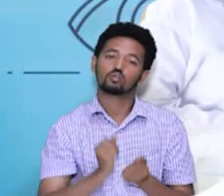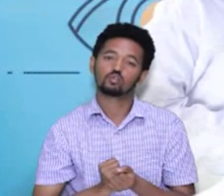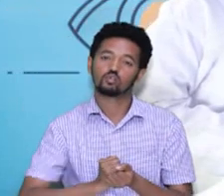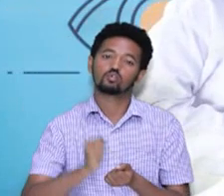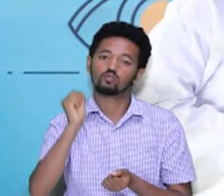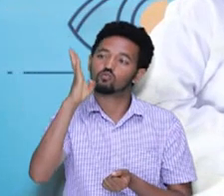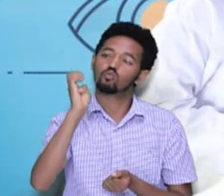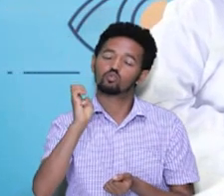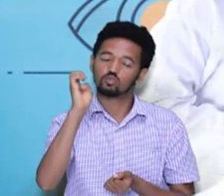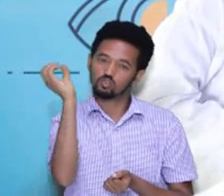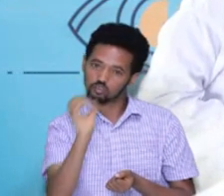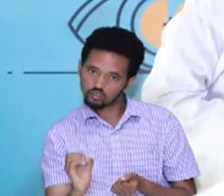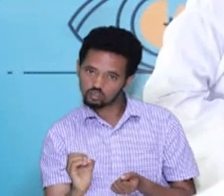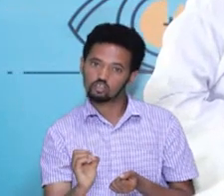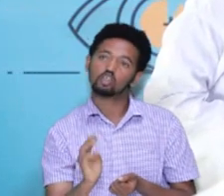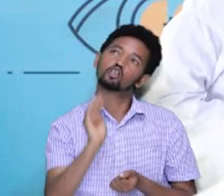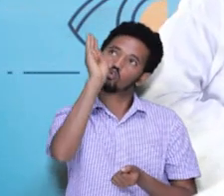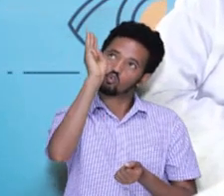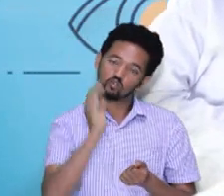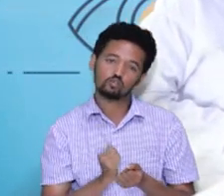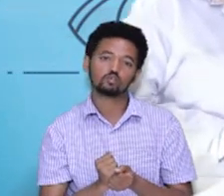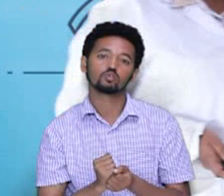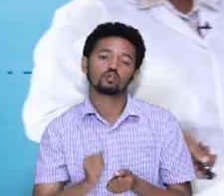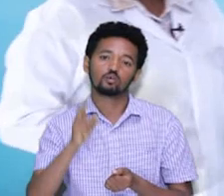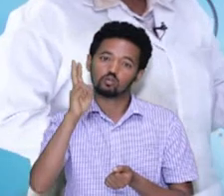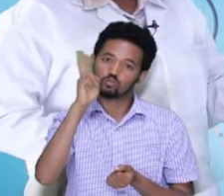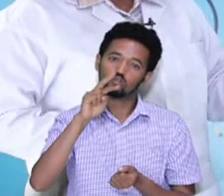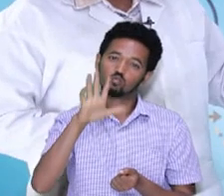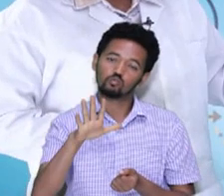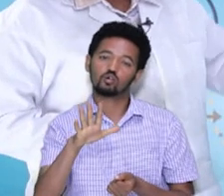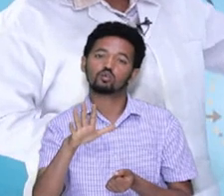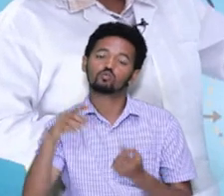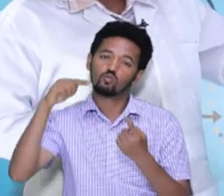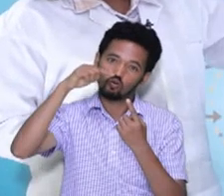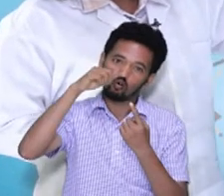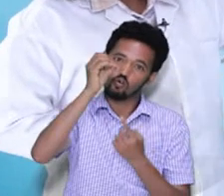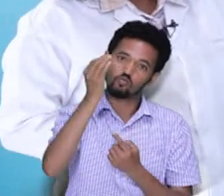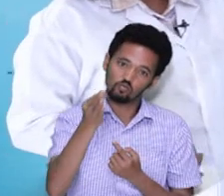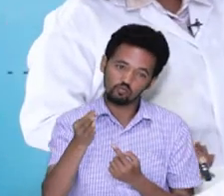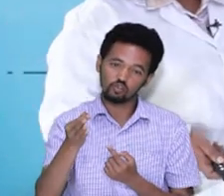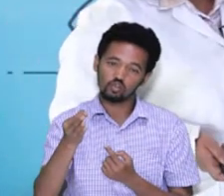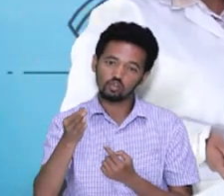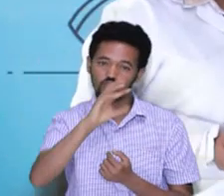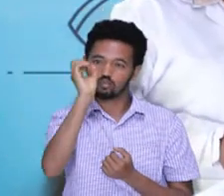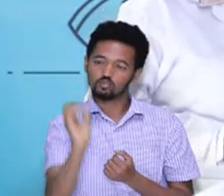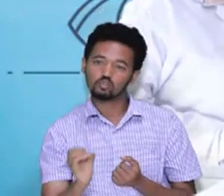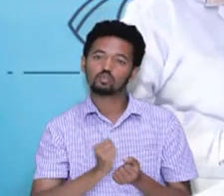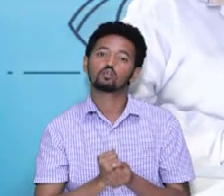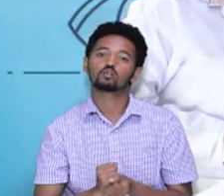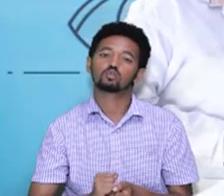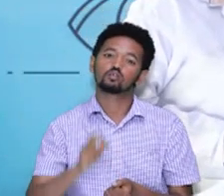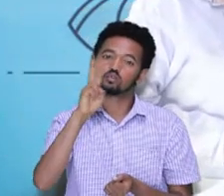4 degrees north up to 25 degrees north latitude and 70 degrees to 33